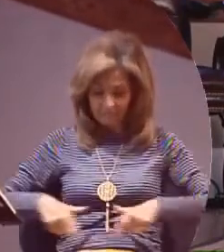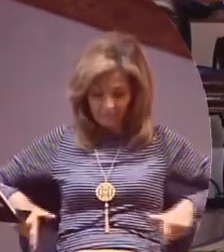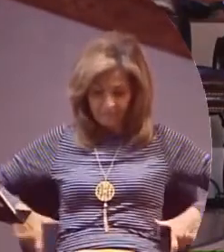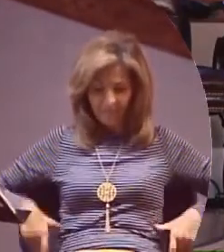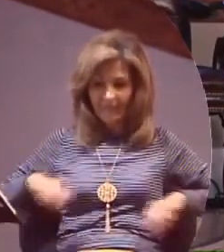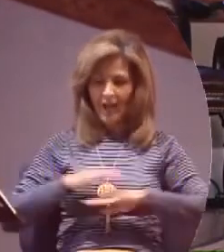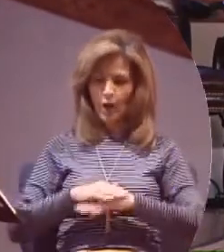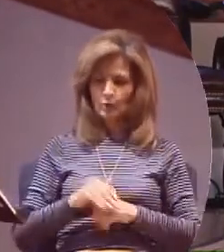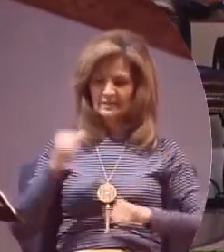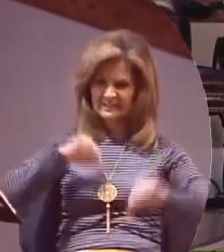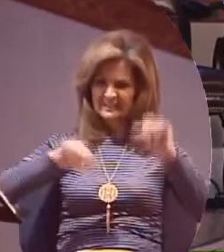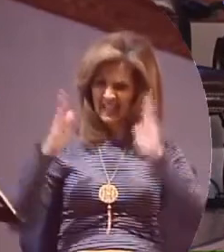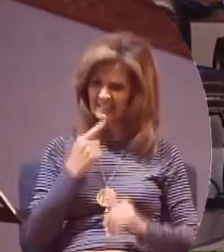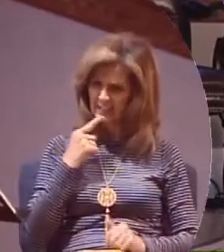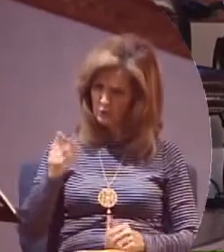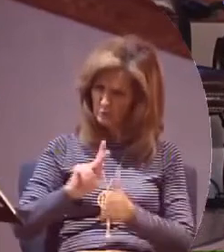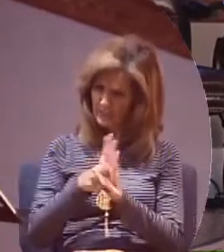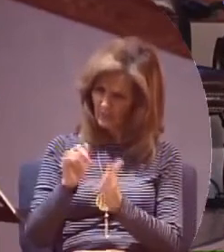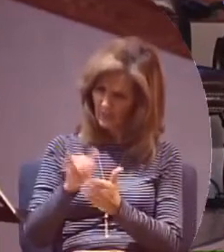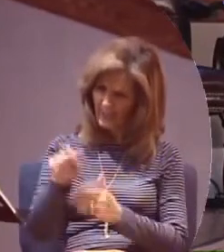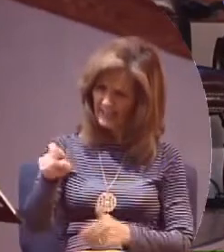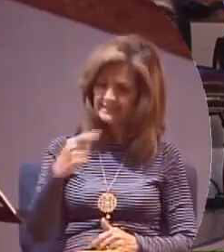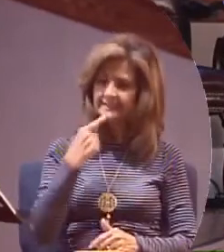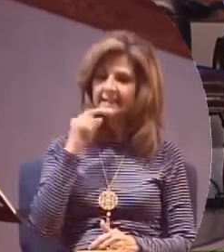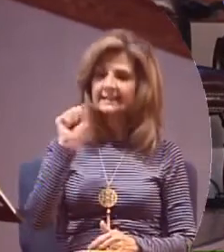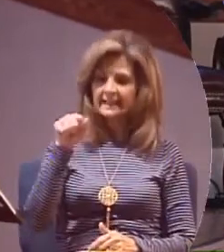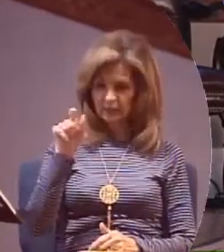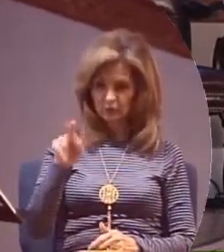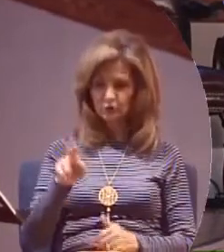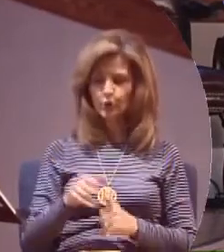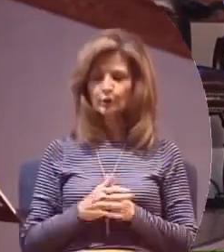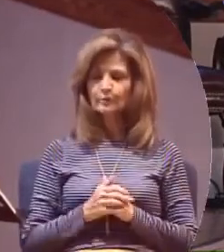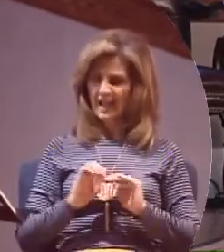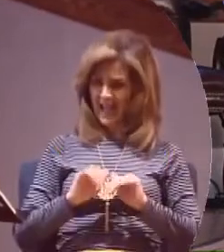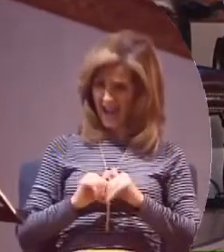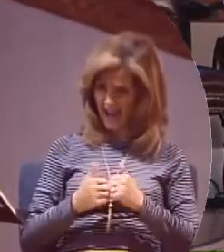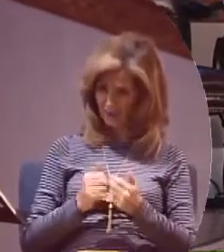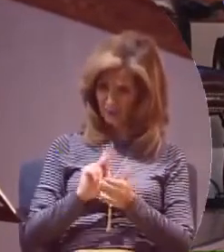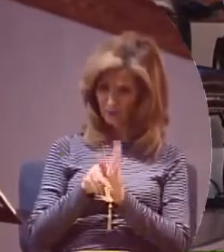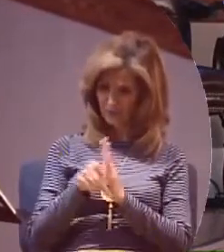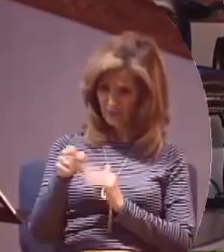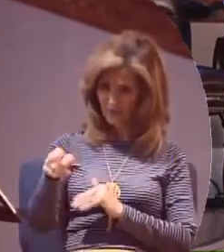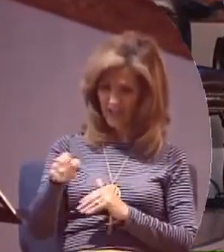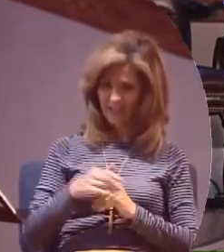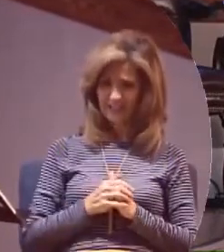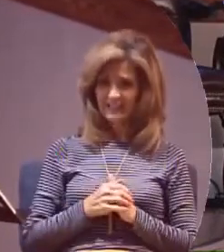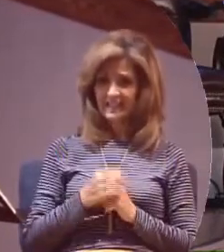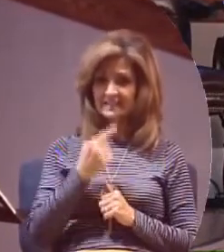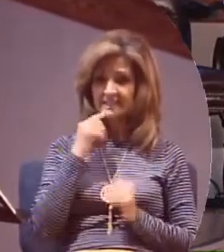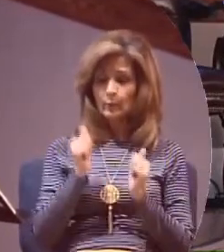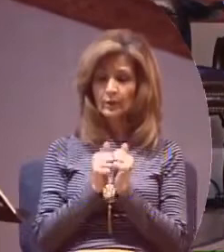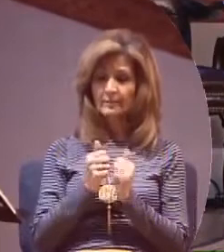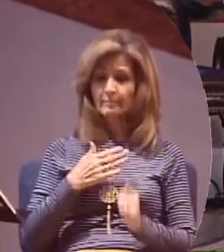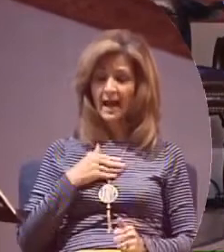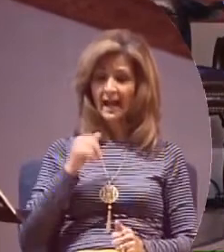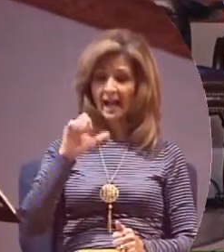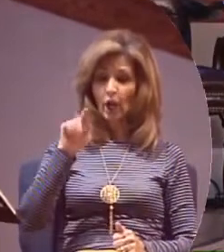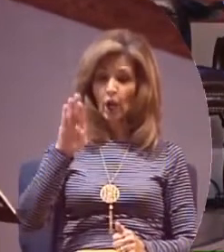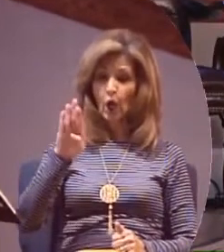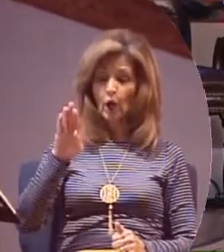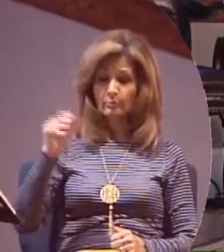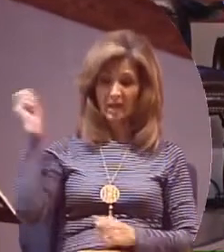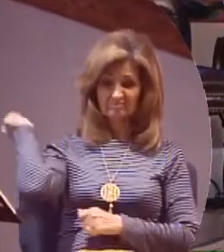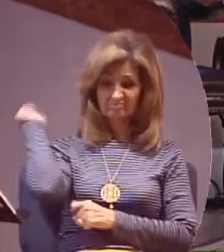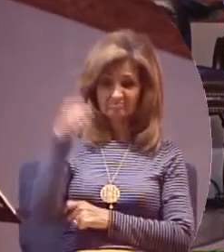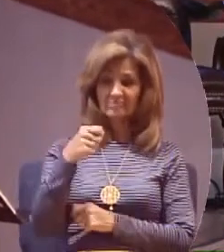scientist looks at him and said, "Did you kill that?" He said, "Yes, sir." "How did you kill that?" He said, "With my club." He said,